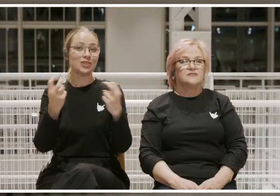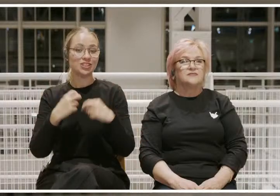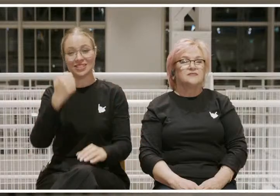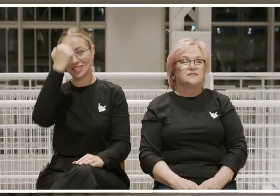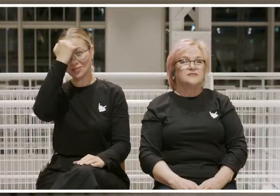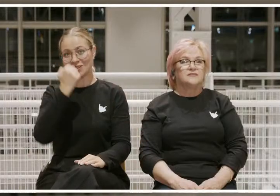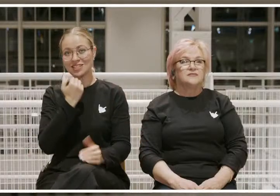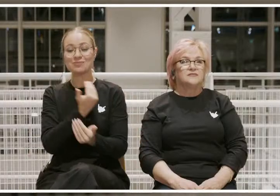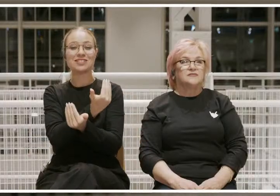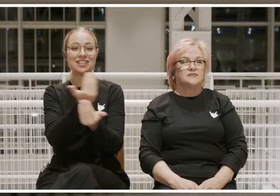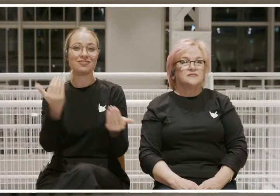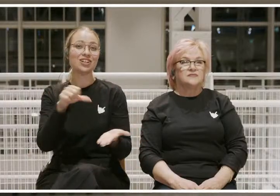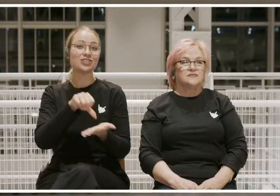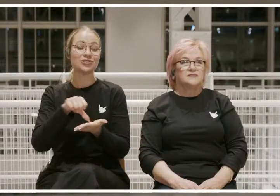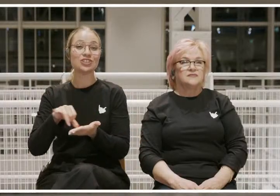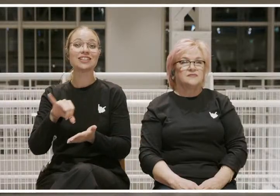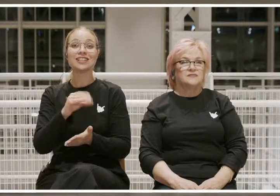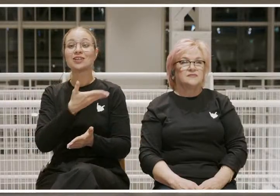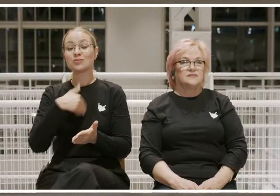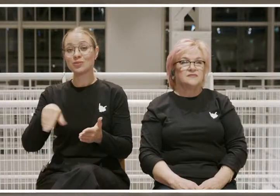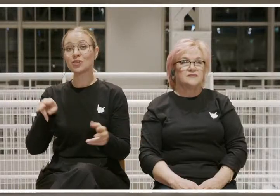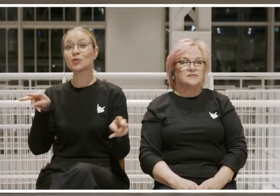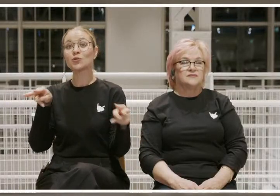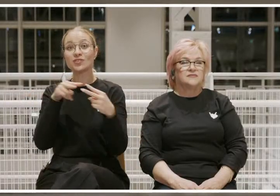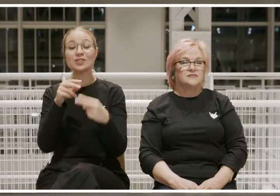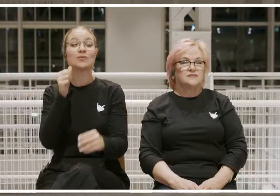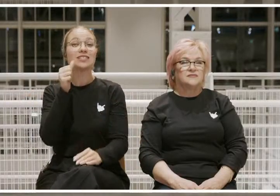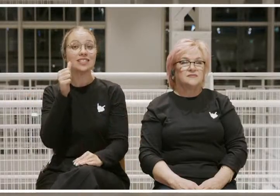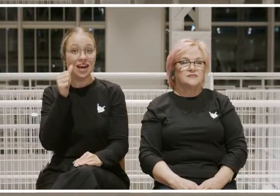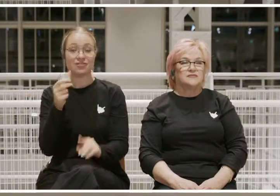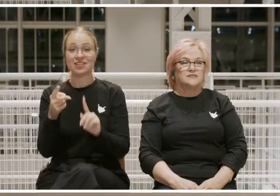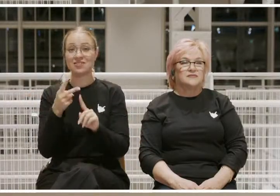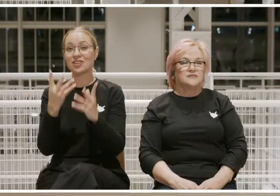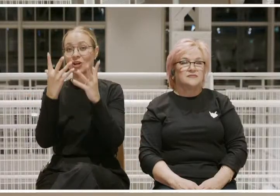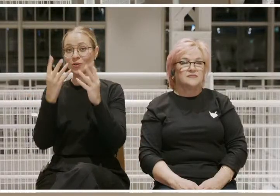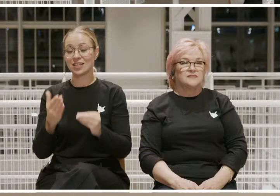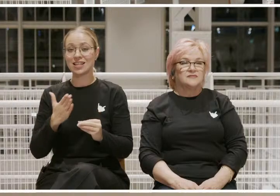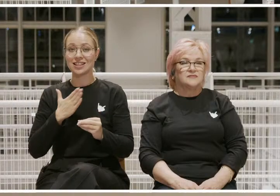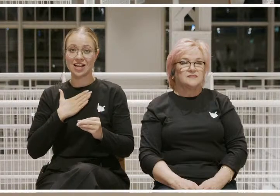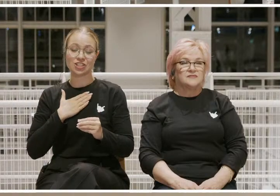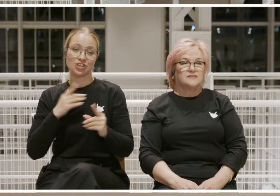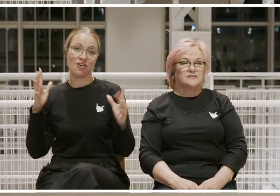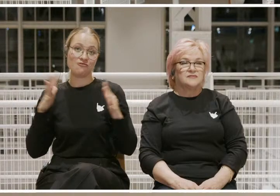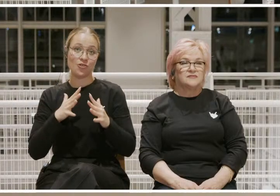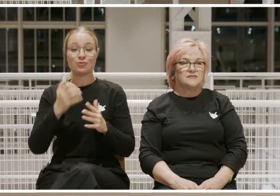all of you tomorrow at the second day of the Mediation Forum. Thank you so much.